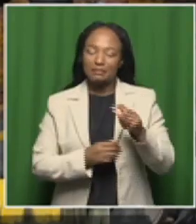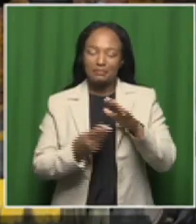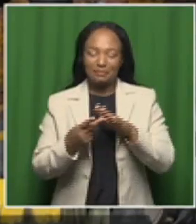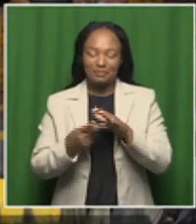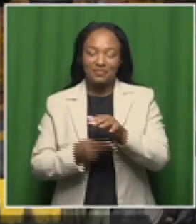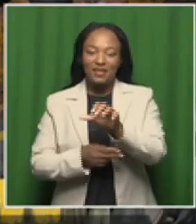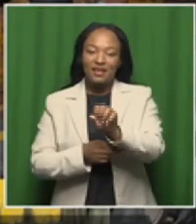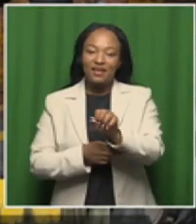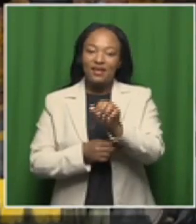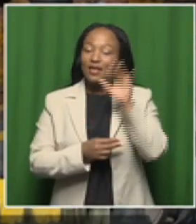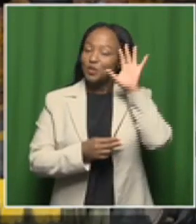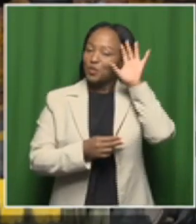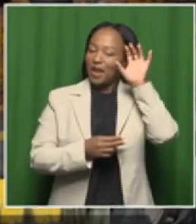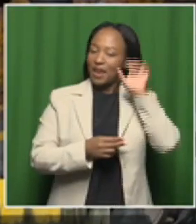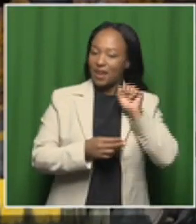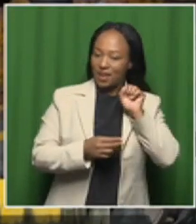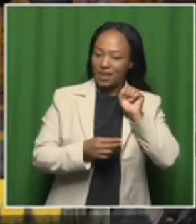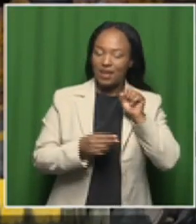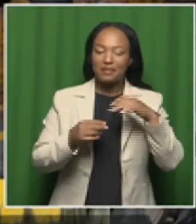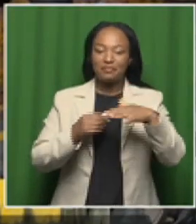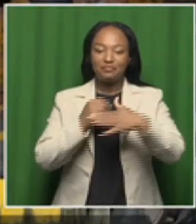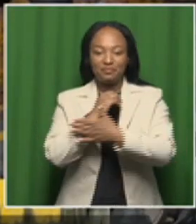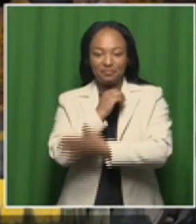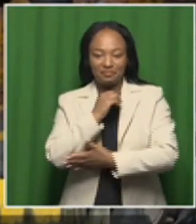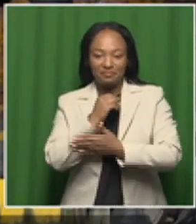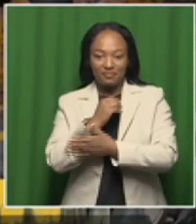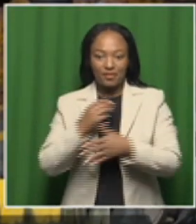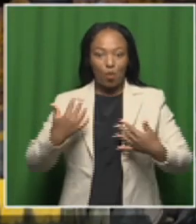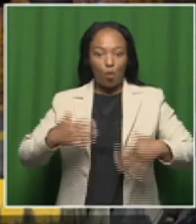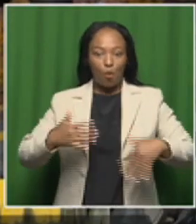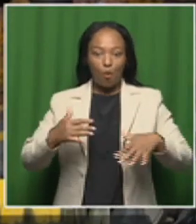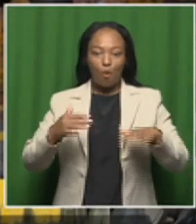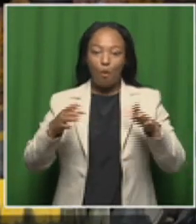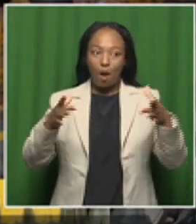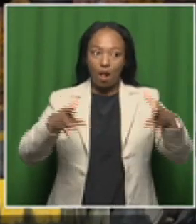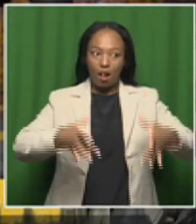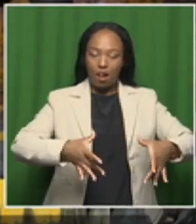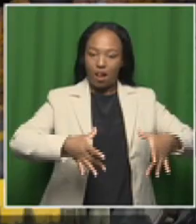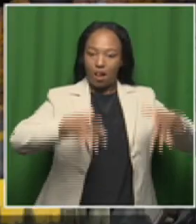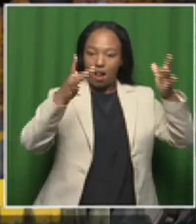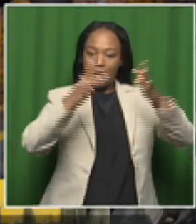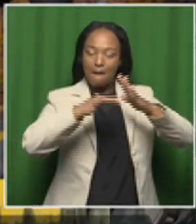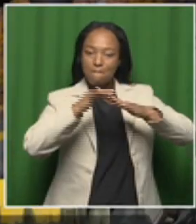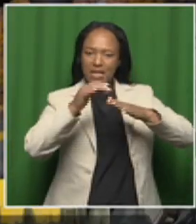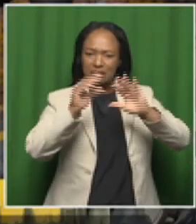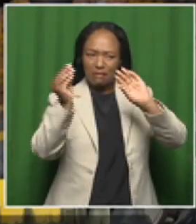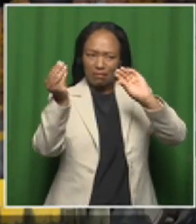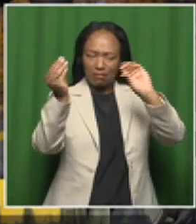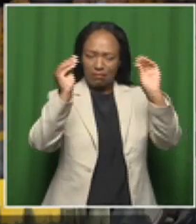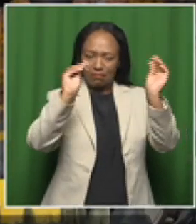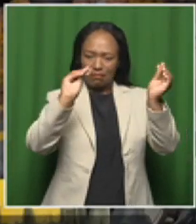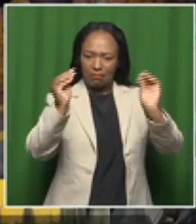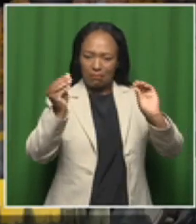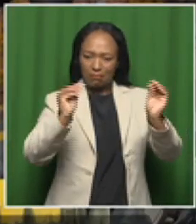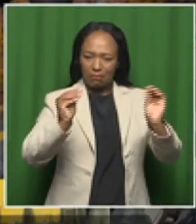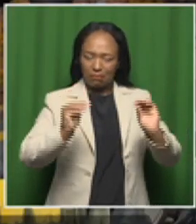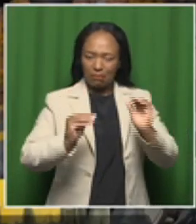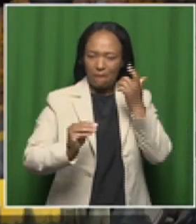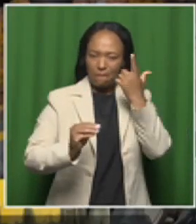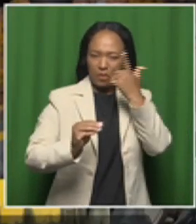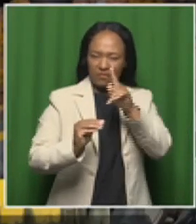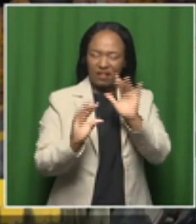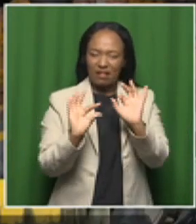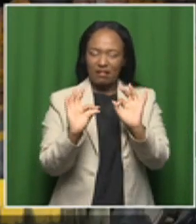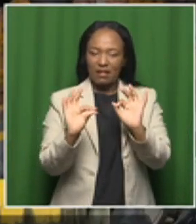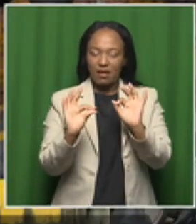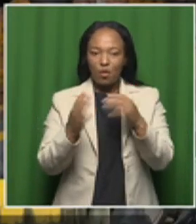few. But this precinct is also an architectural dream, filled with artifacts and artworks that could rival